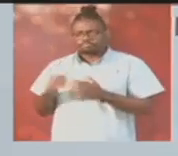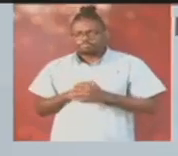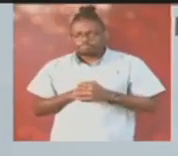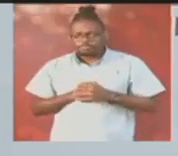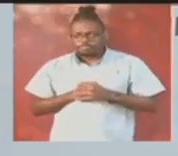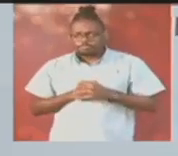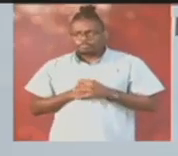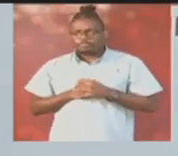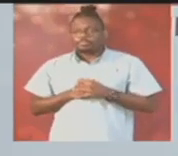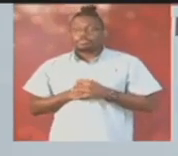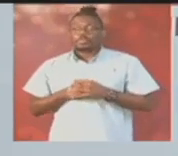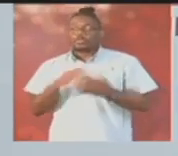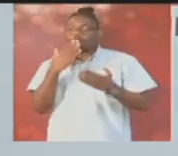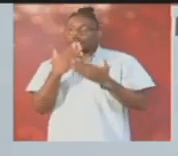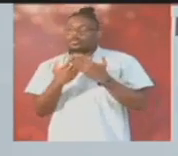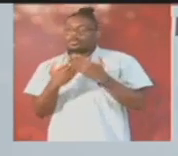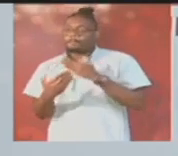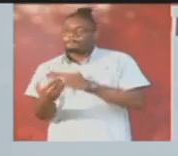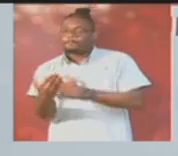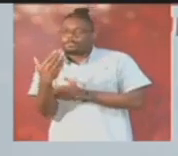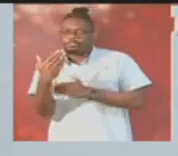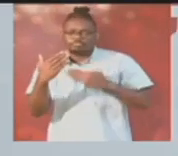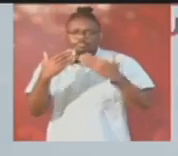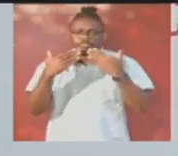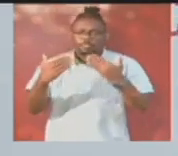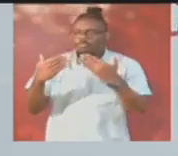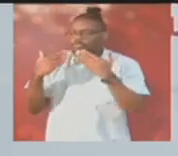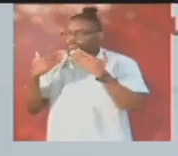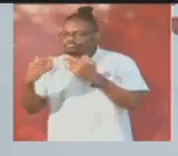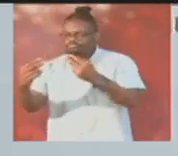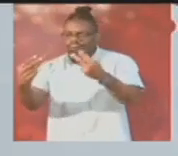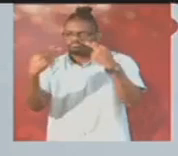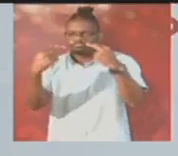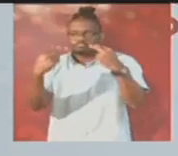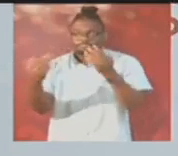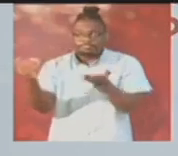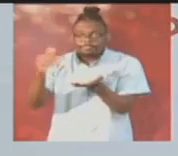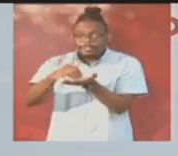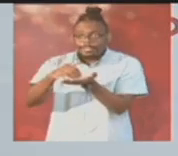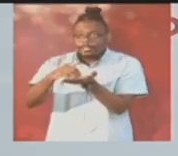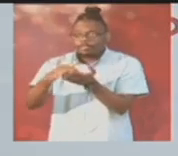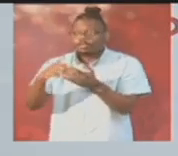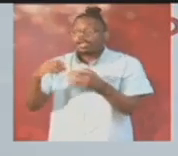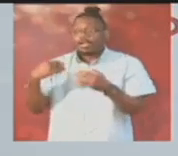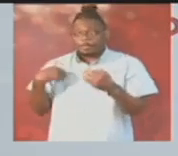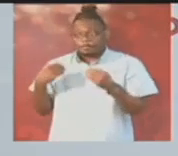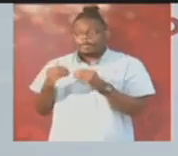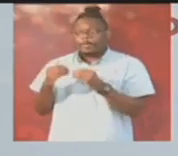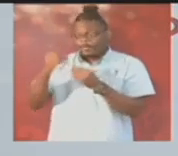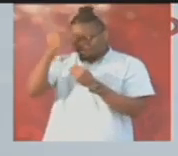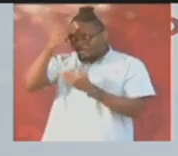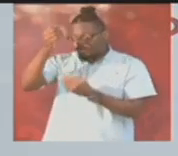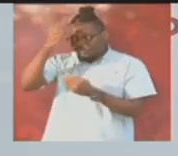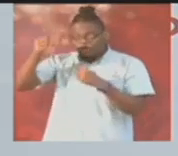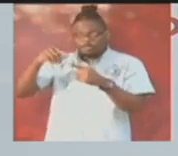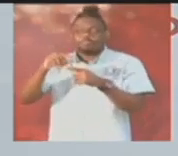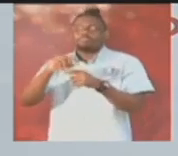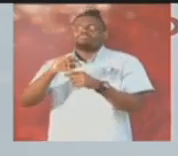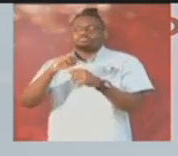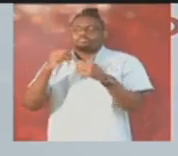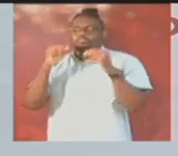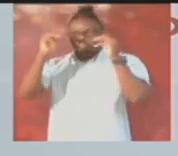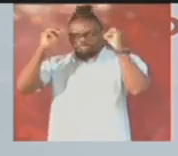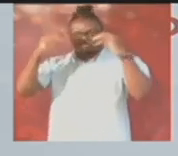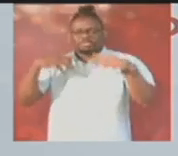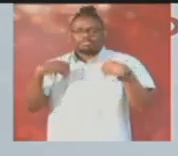Good morning, and thank you for joining us for another Ministry of Health virtual media conference. These media conferences are